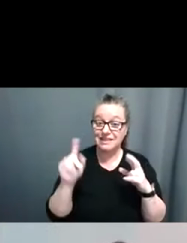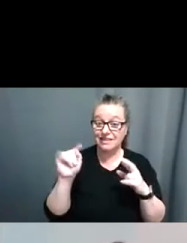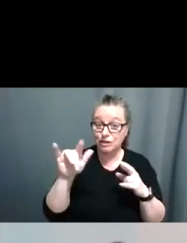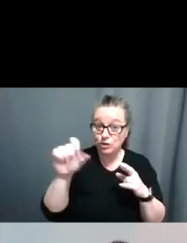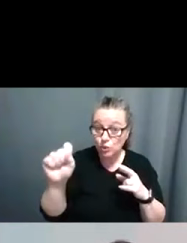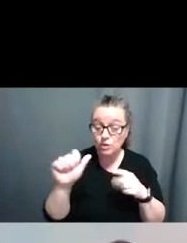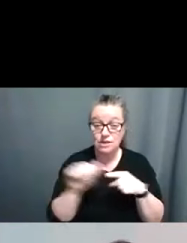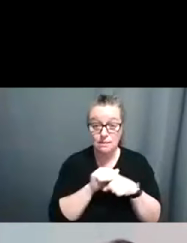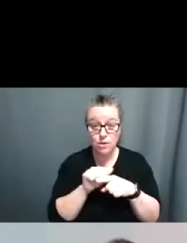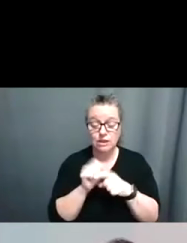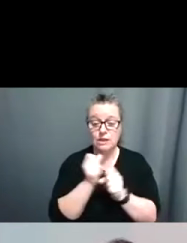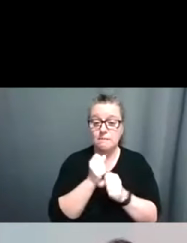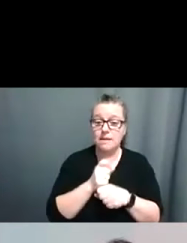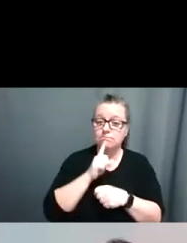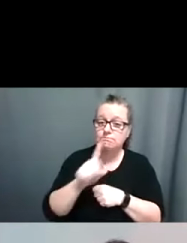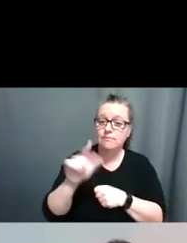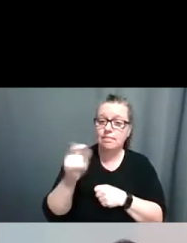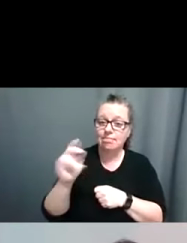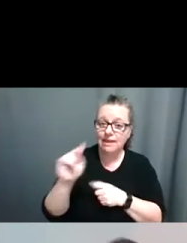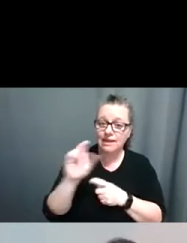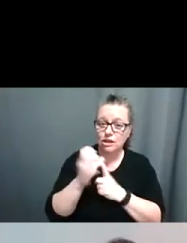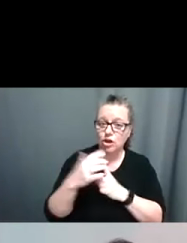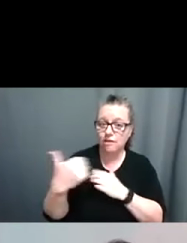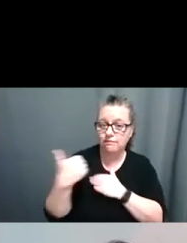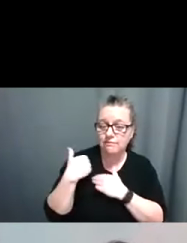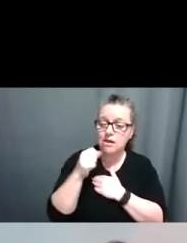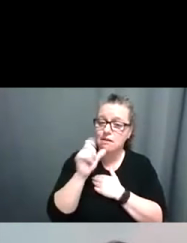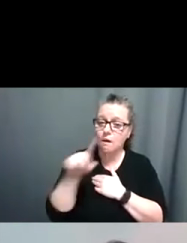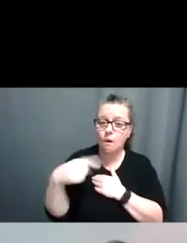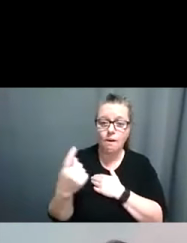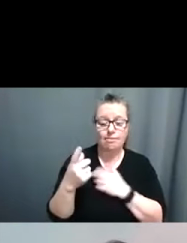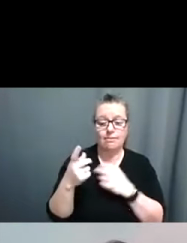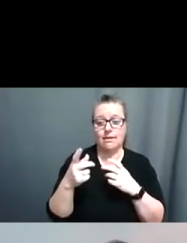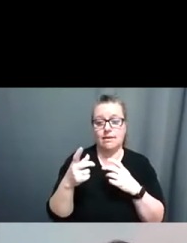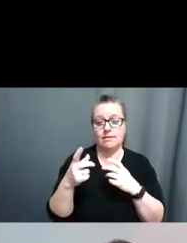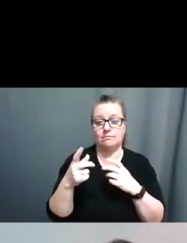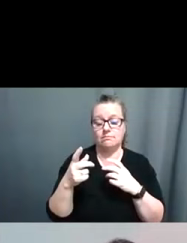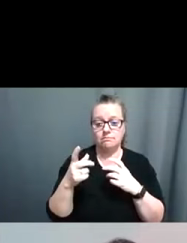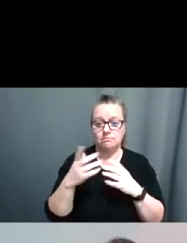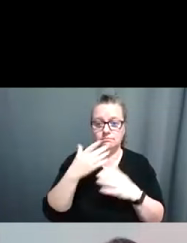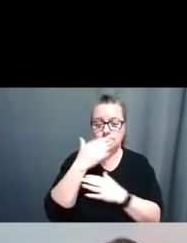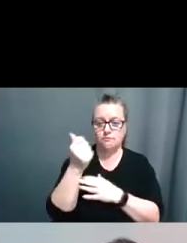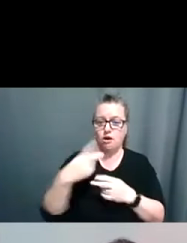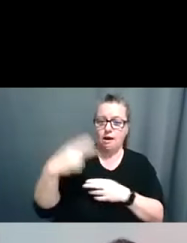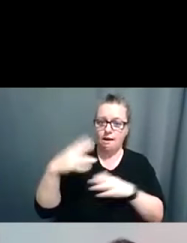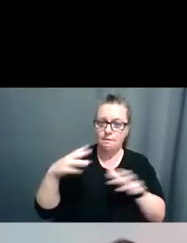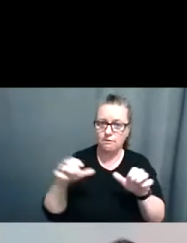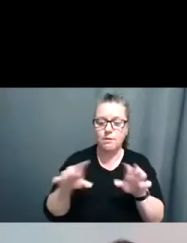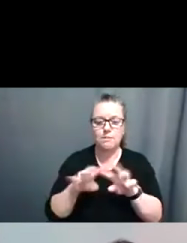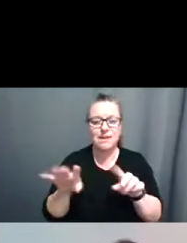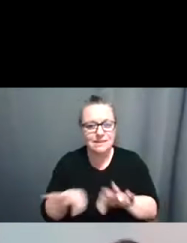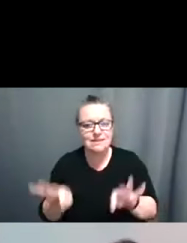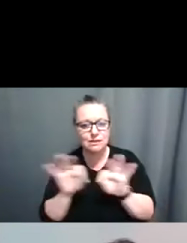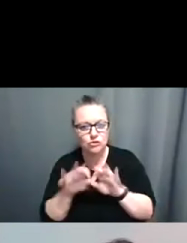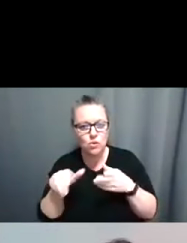could create truly lean cultures of accountability aren't just important for productive, high-performing teams. They're an essential way that we live our